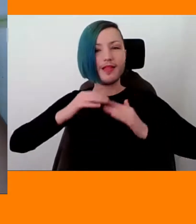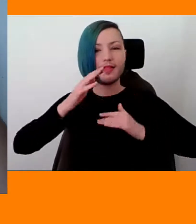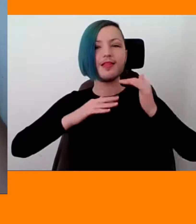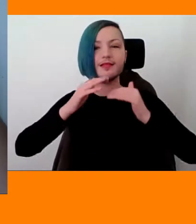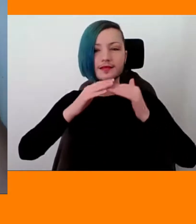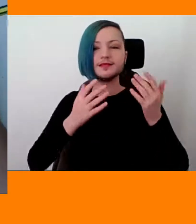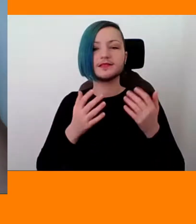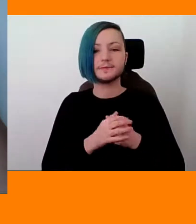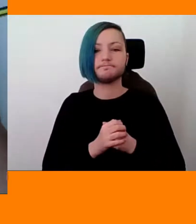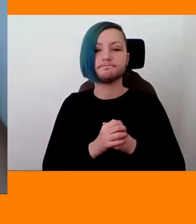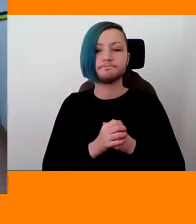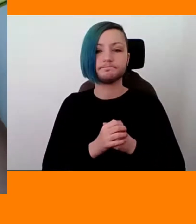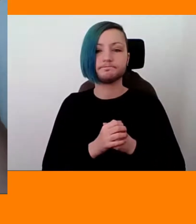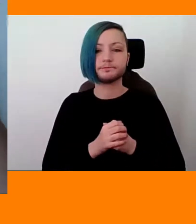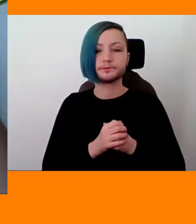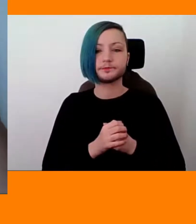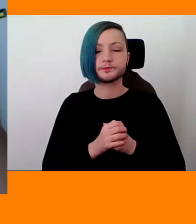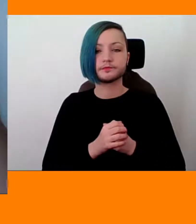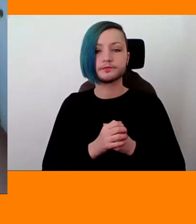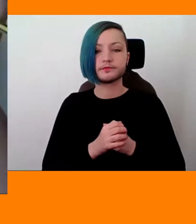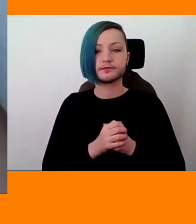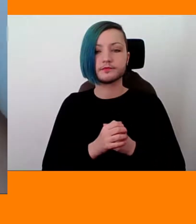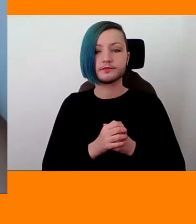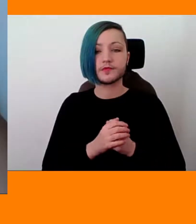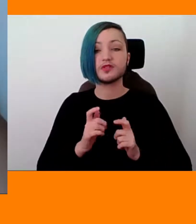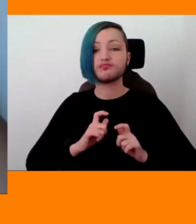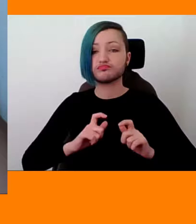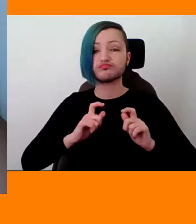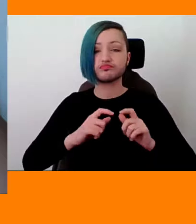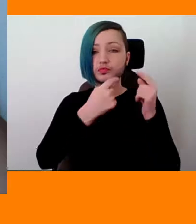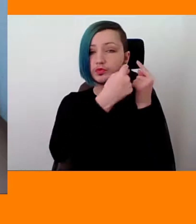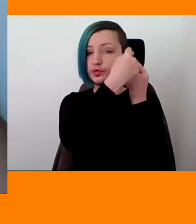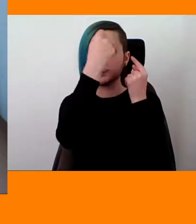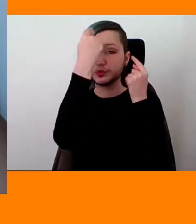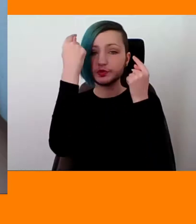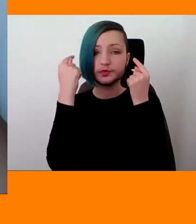So continue all the way around there.